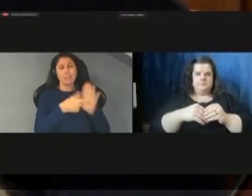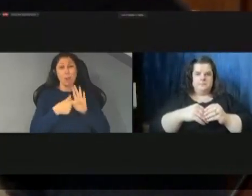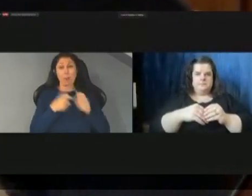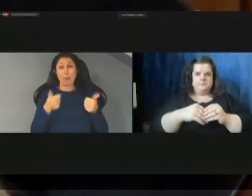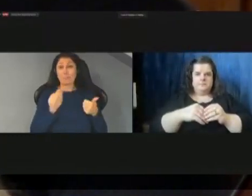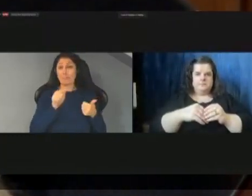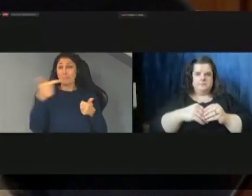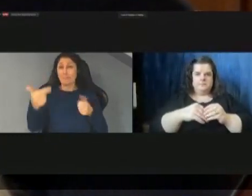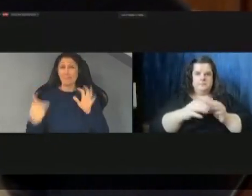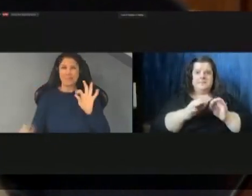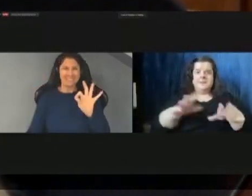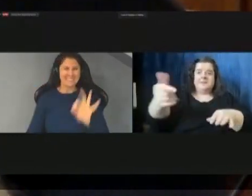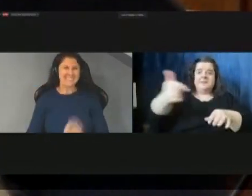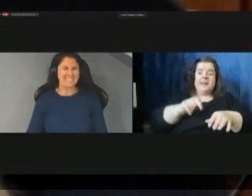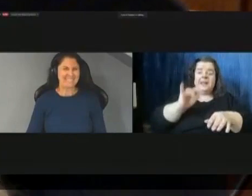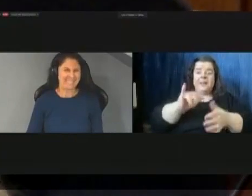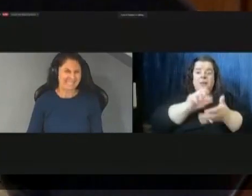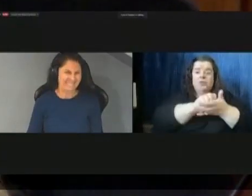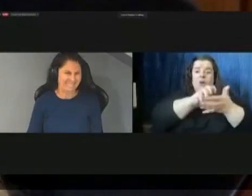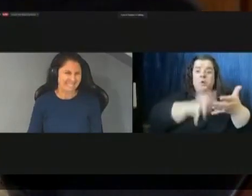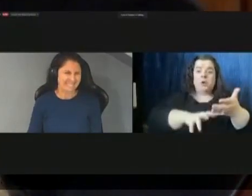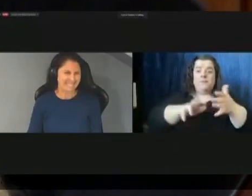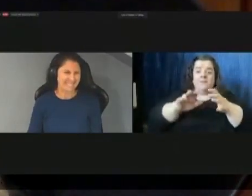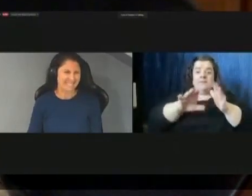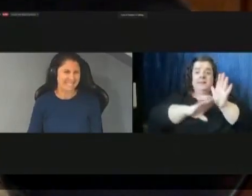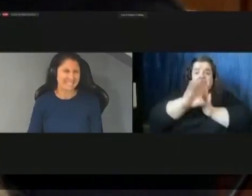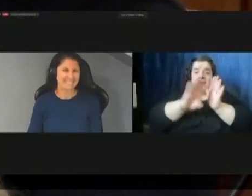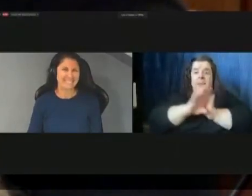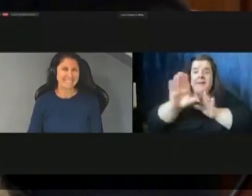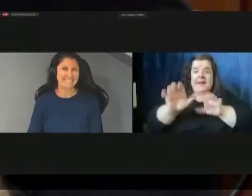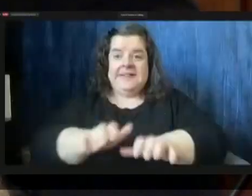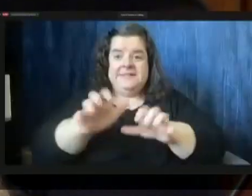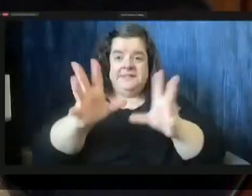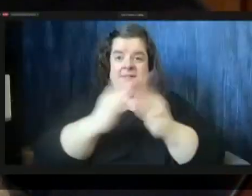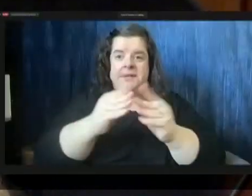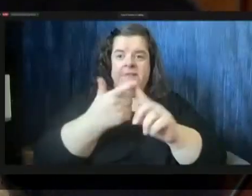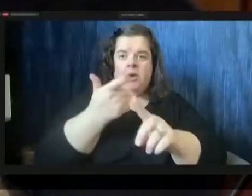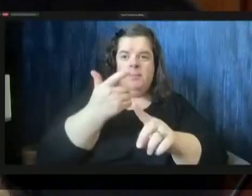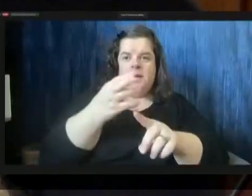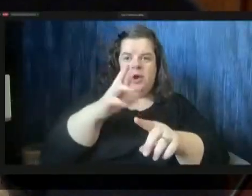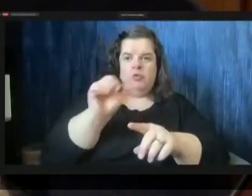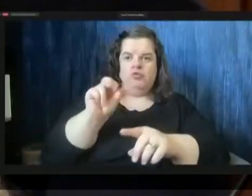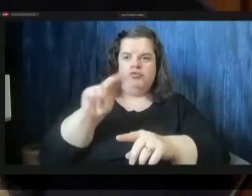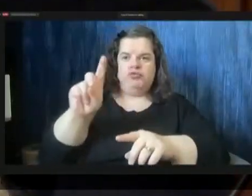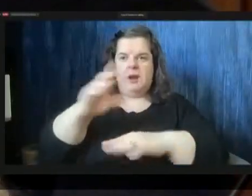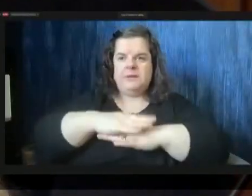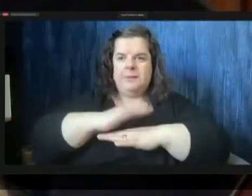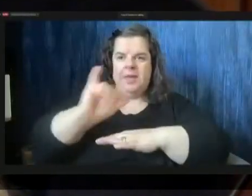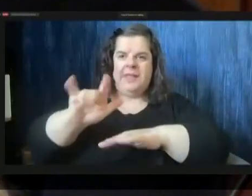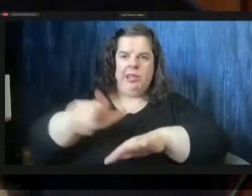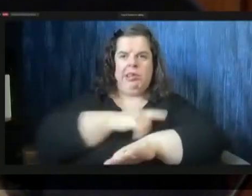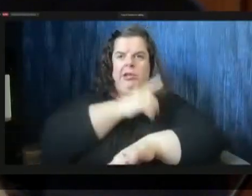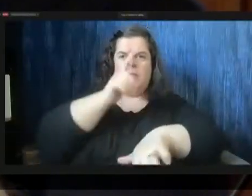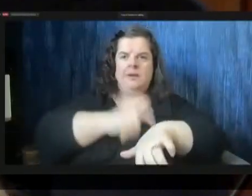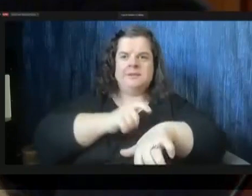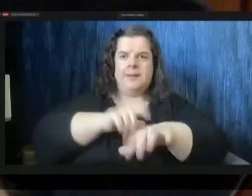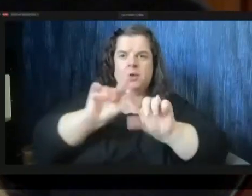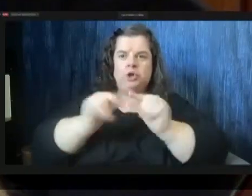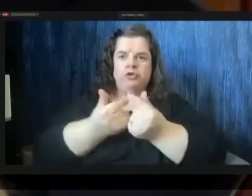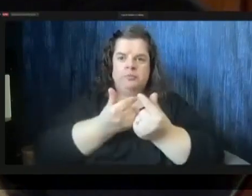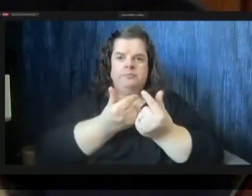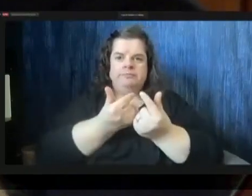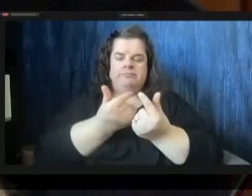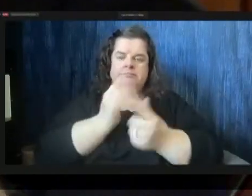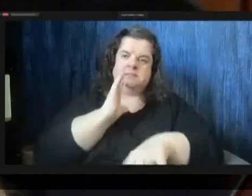it removed the development activities meeting from the roundtable and the longstanding group that had been administering them and put